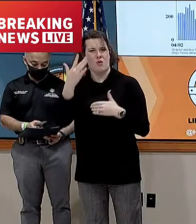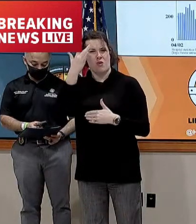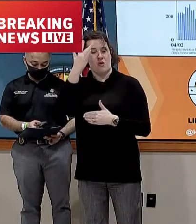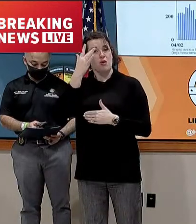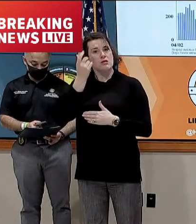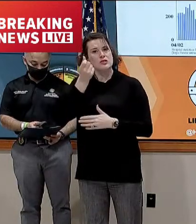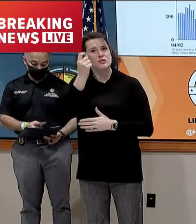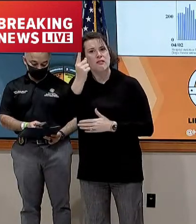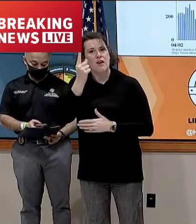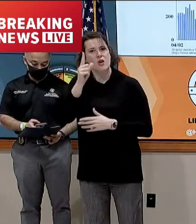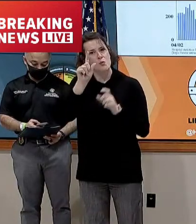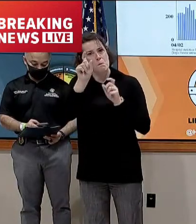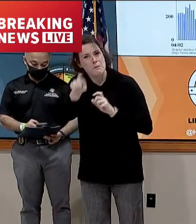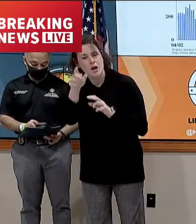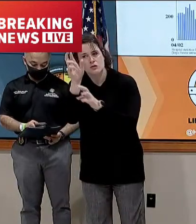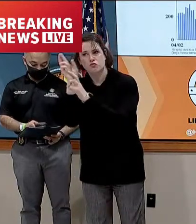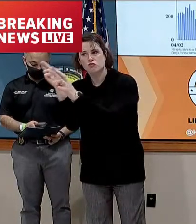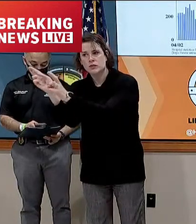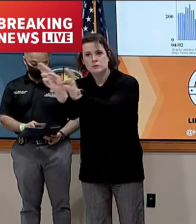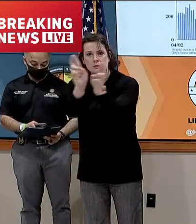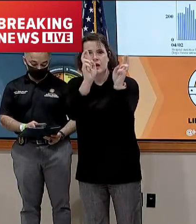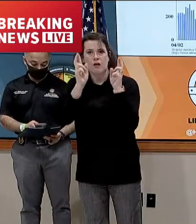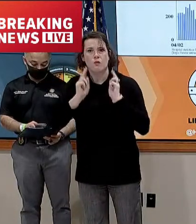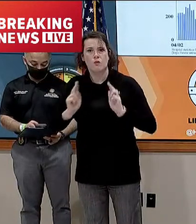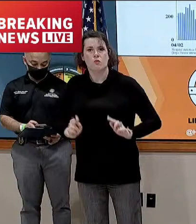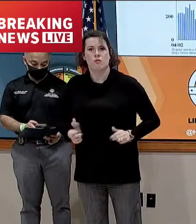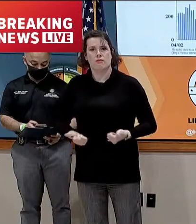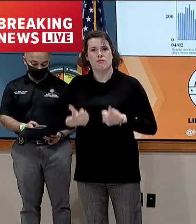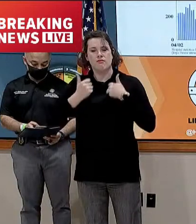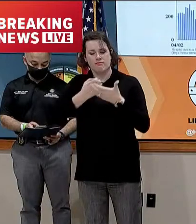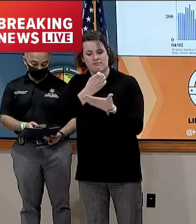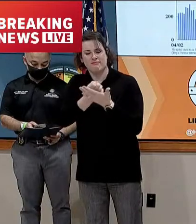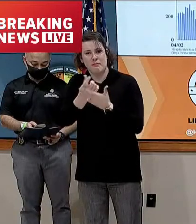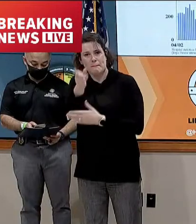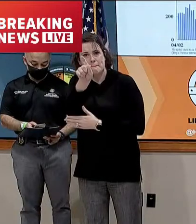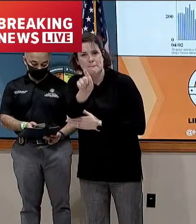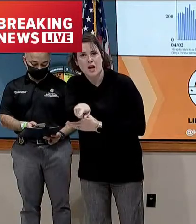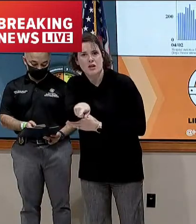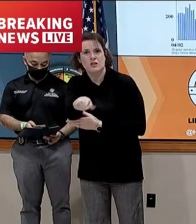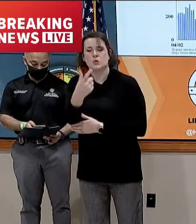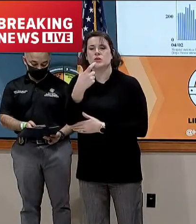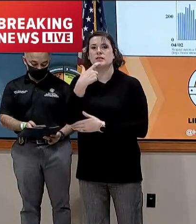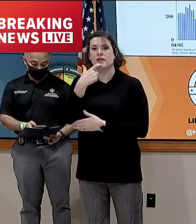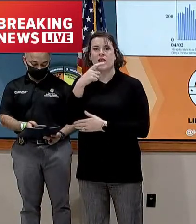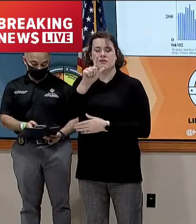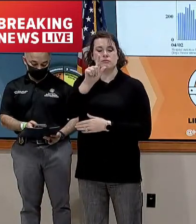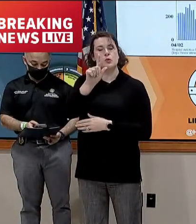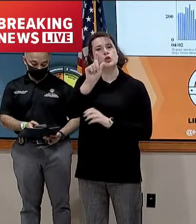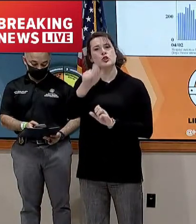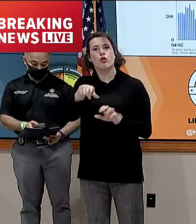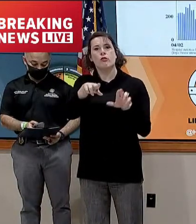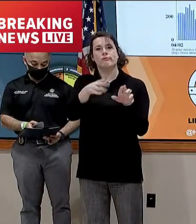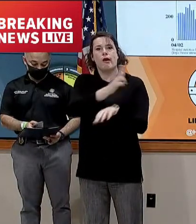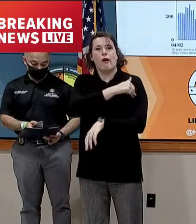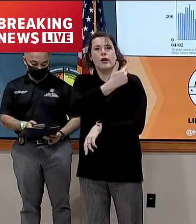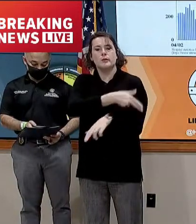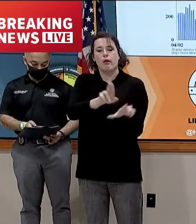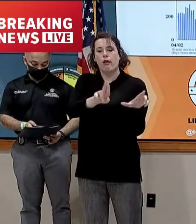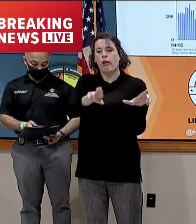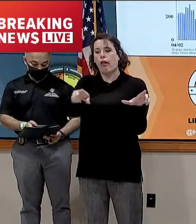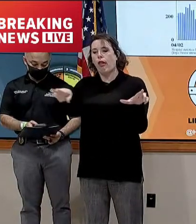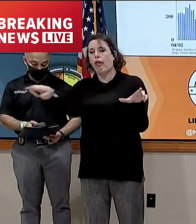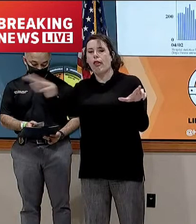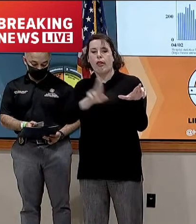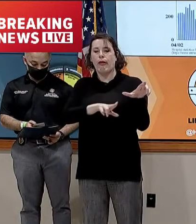respect for human life and the economy to the degree that we're saying let's fill our ICU beds and surge capacity before